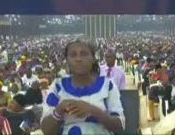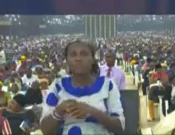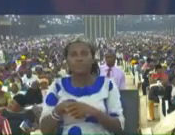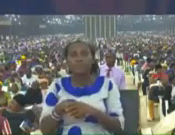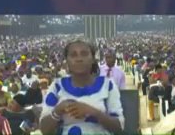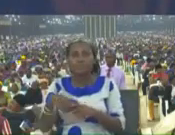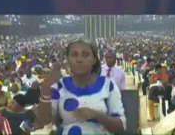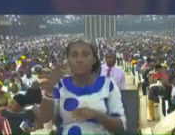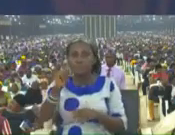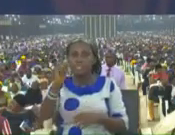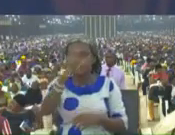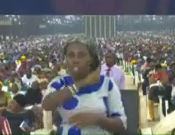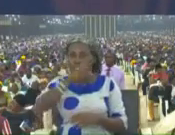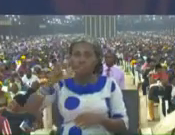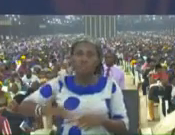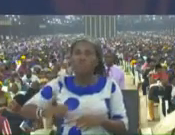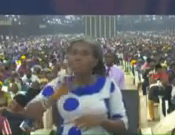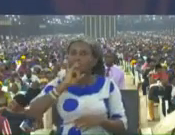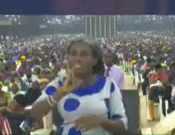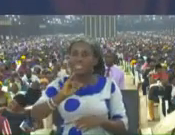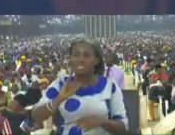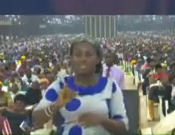The Lord is asking tonight, this